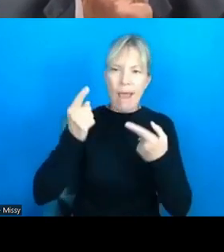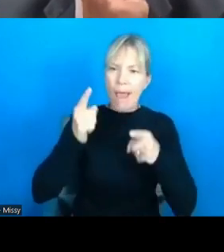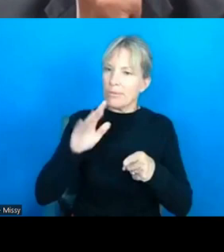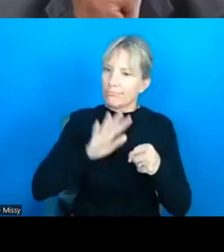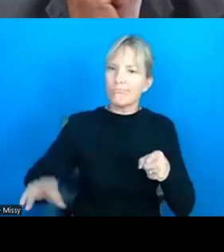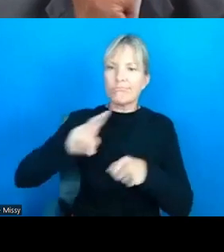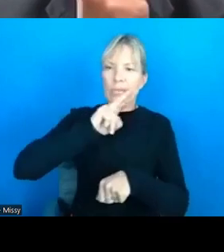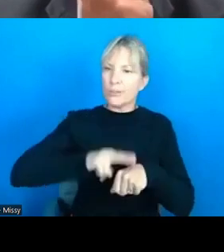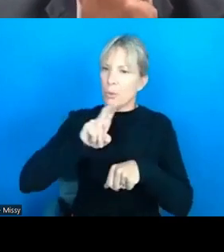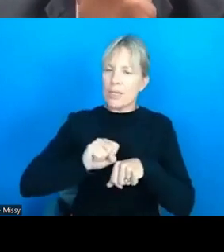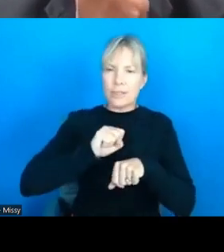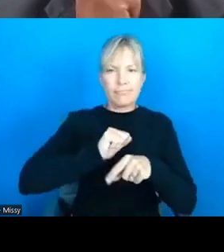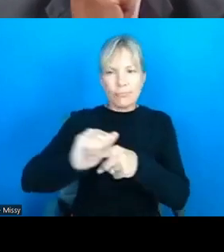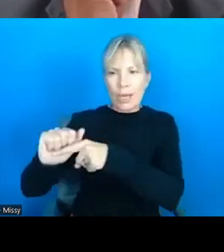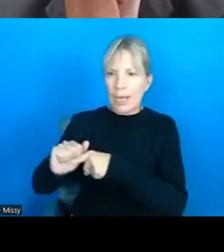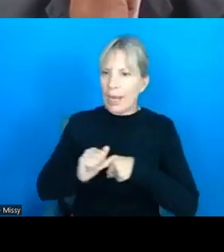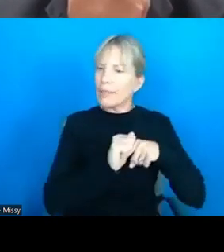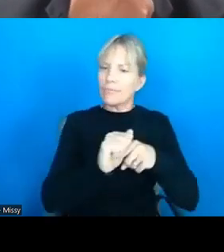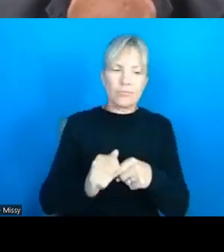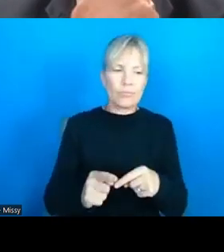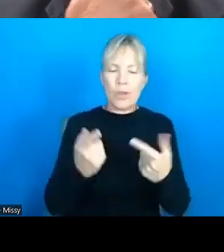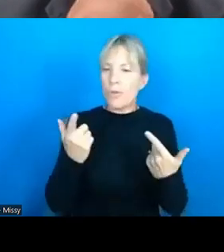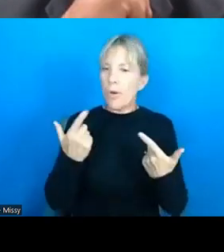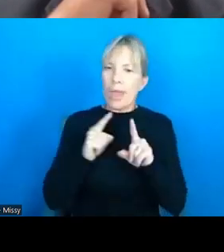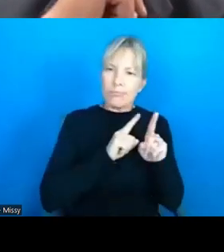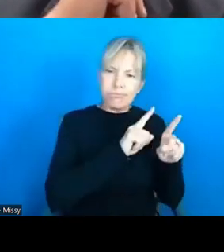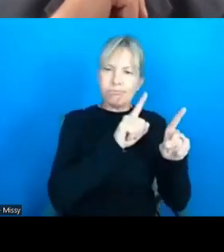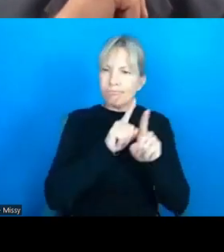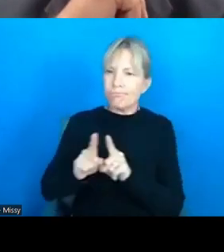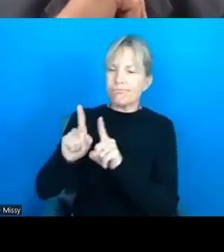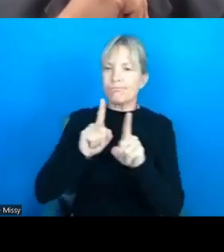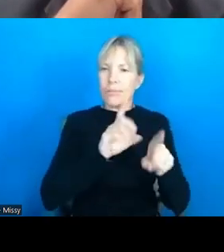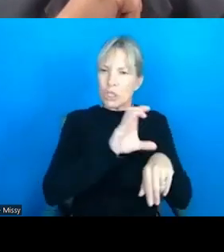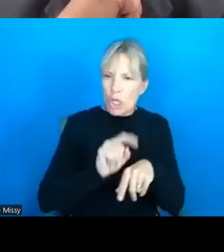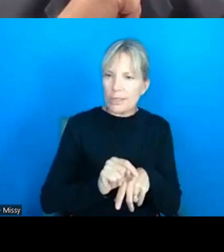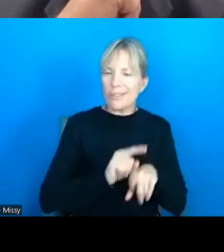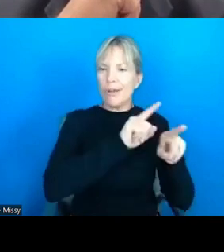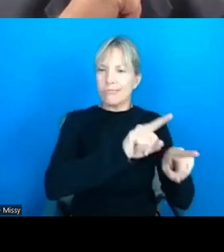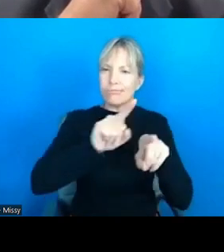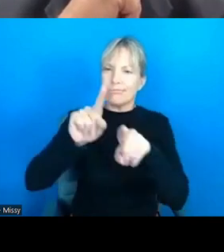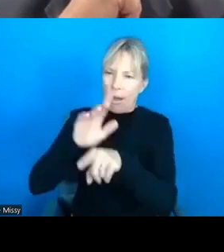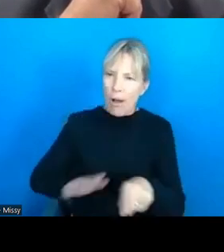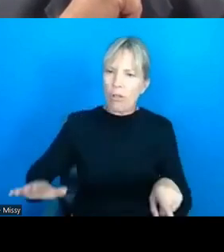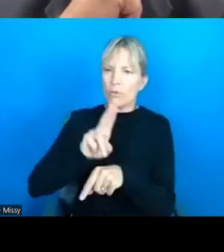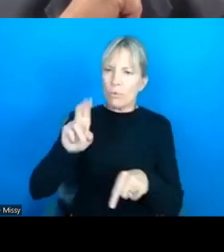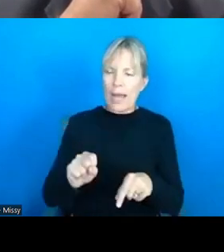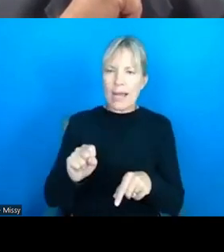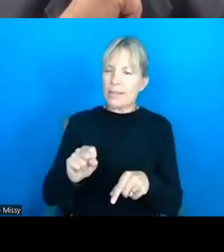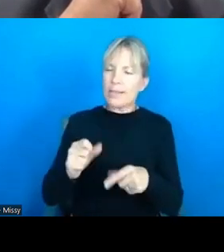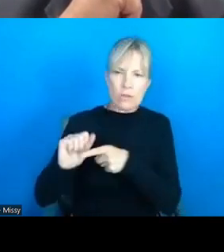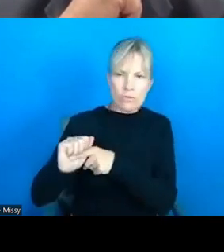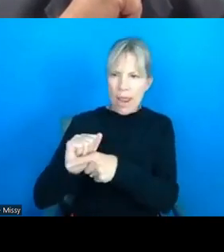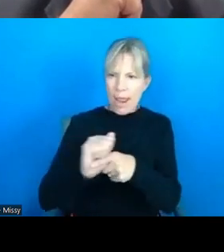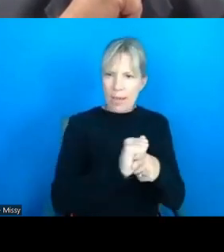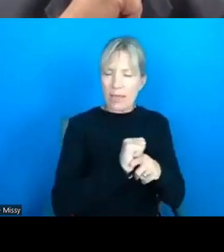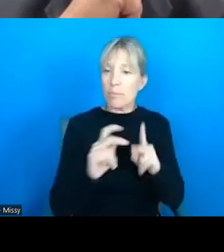And so they went all across the country, consultants went all across the country, and we're training people